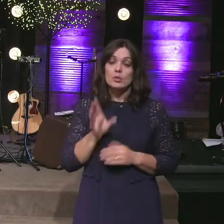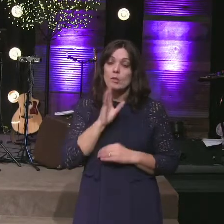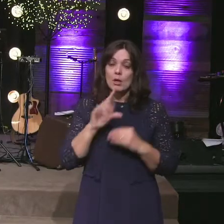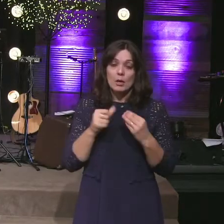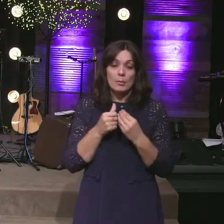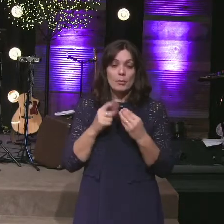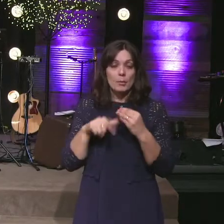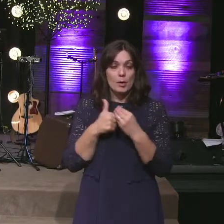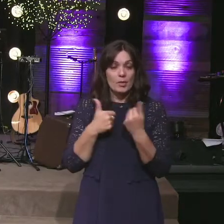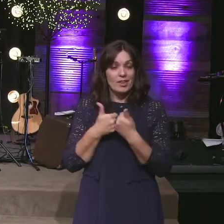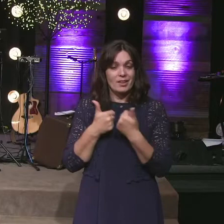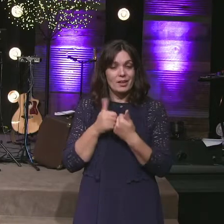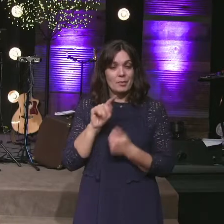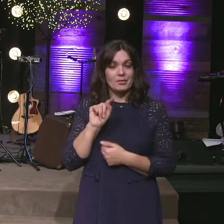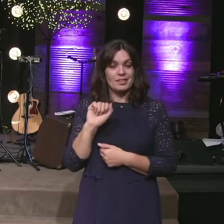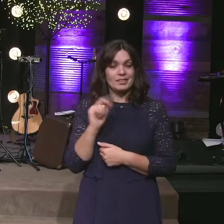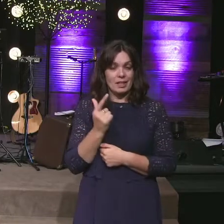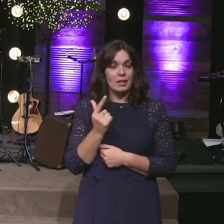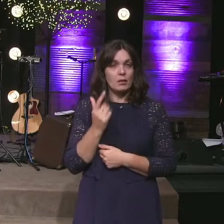playing tag as a kid,